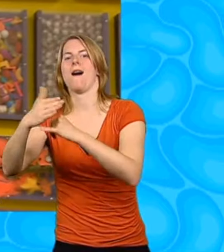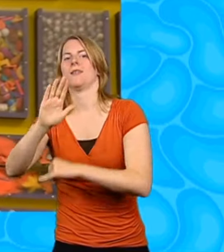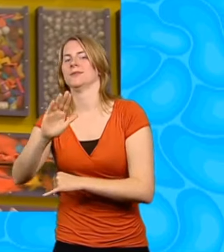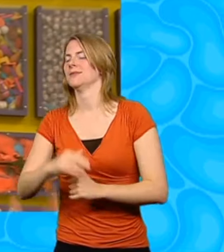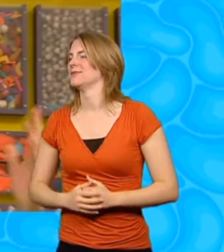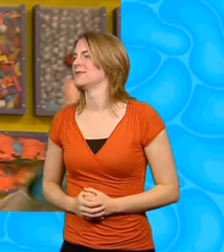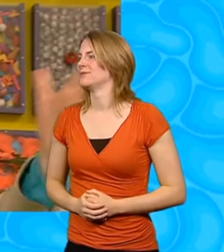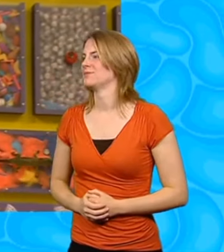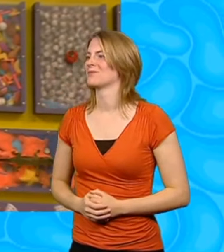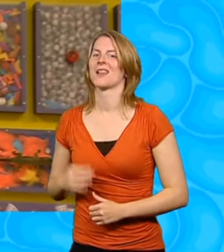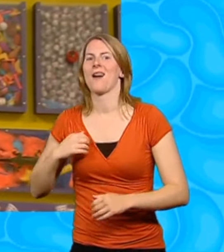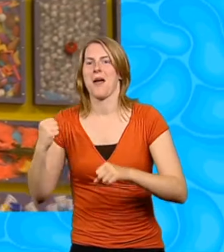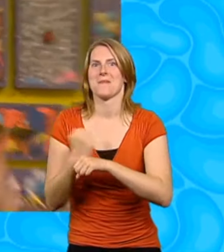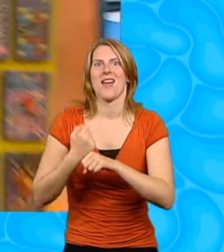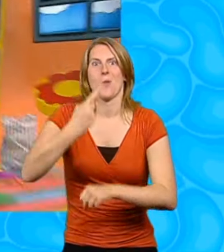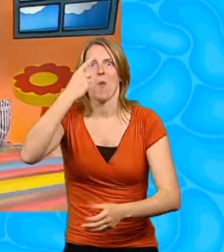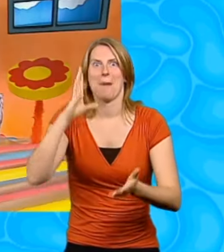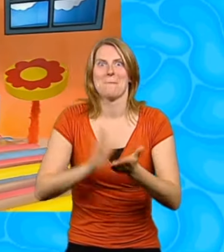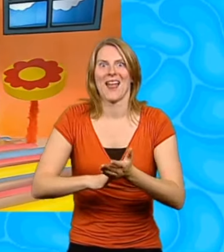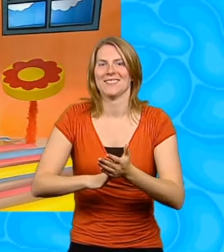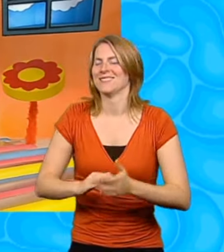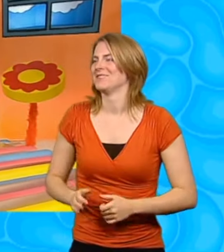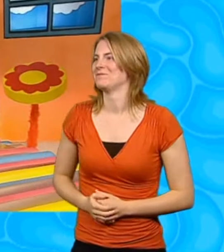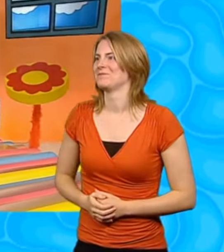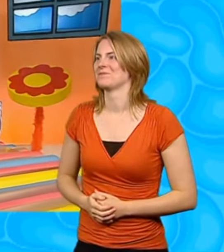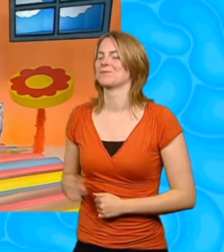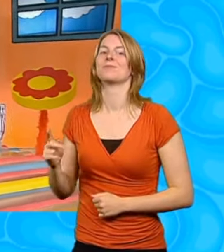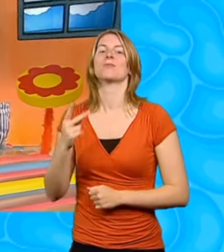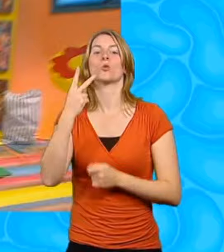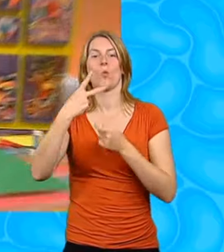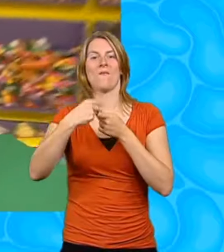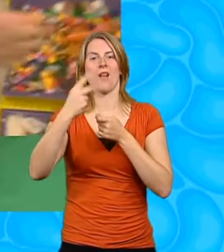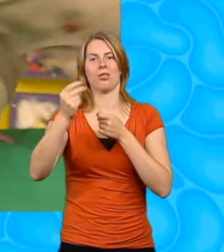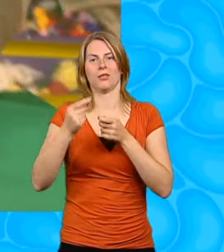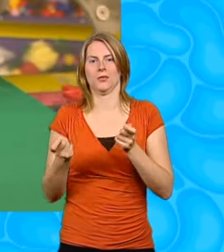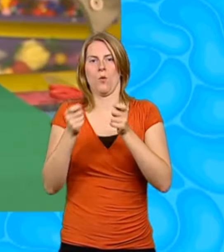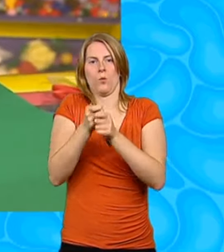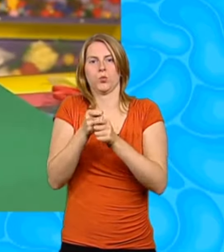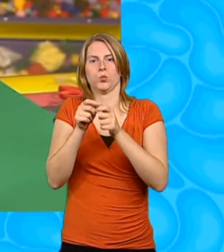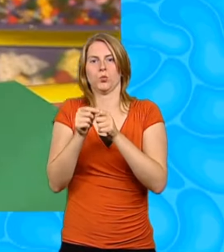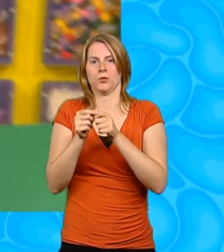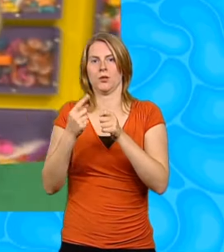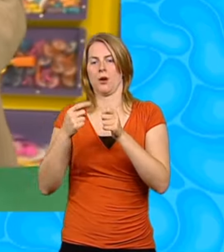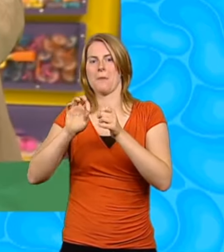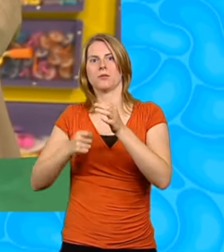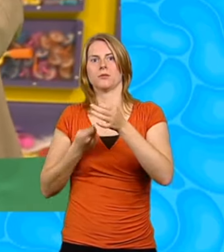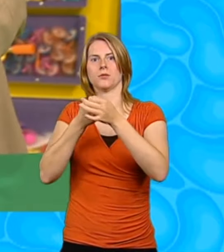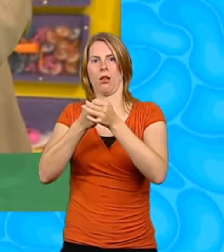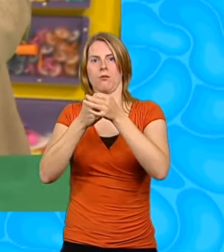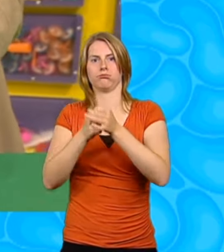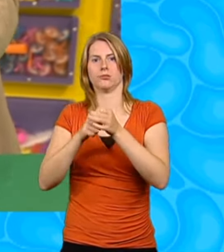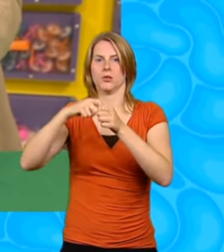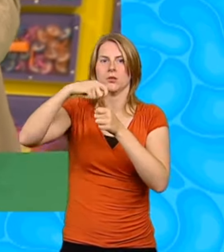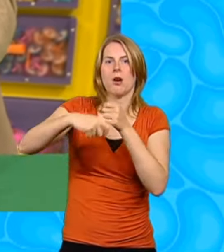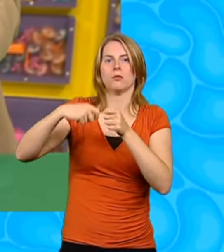end. Let's make it in a minute! Right, get two feathers and hold them together at the top of the pencil,